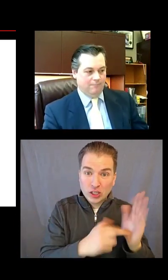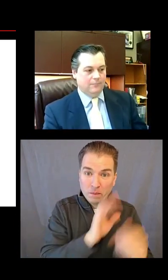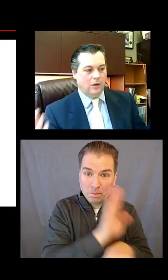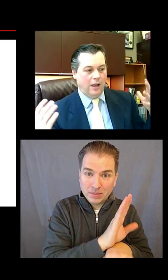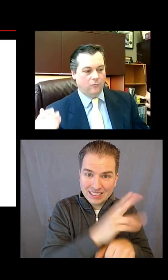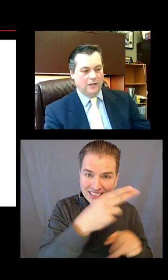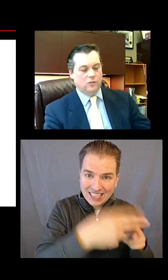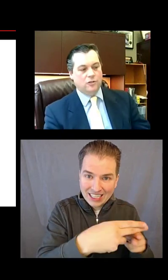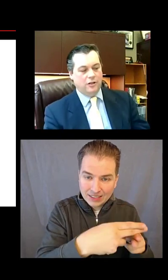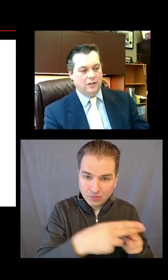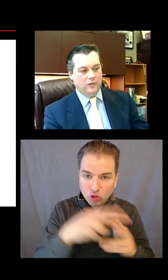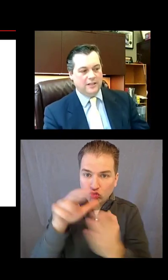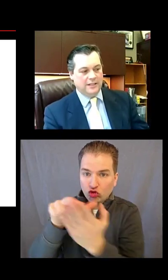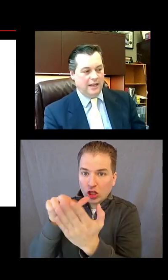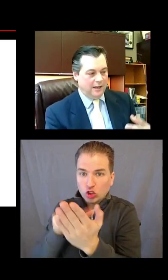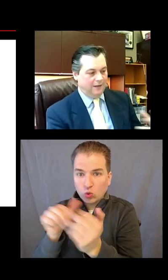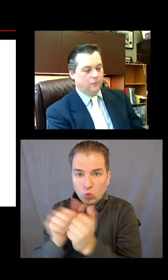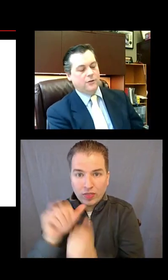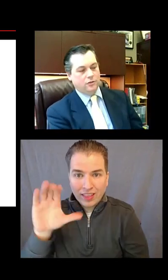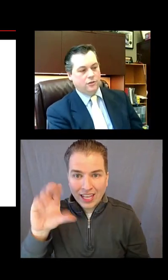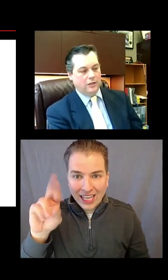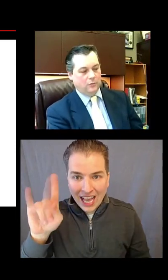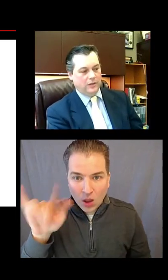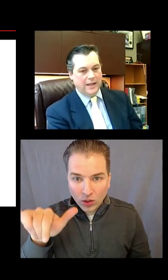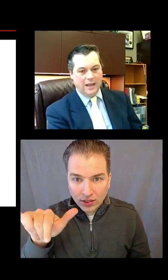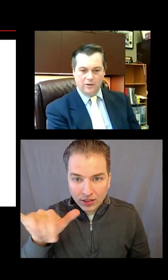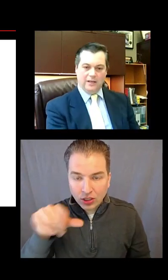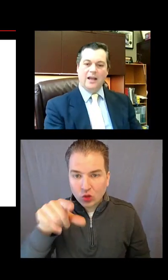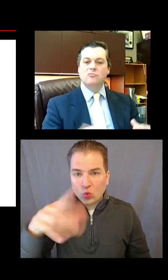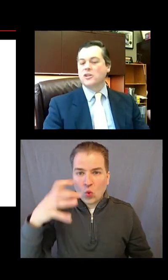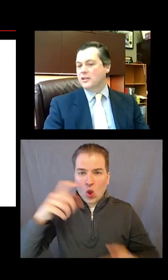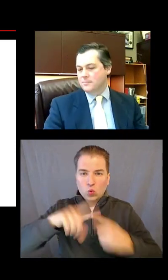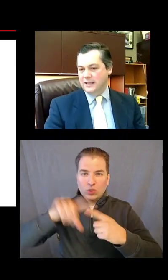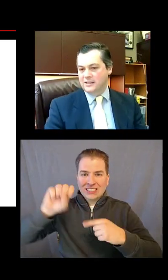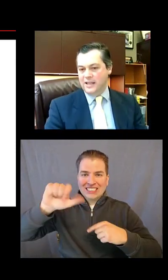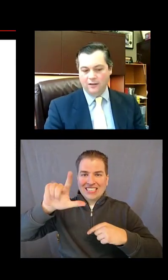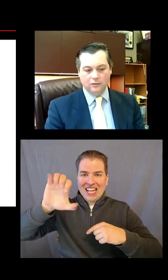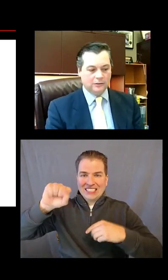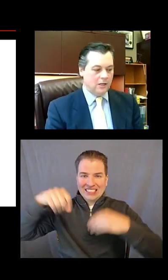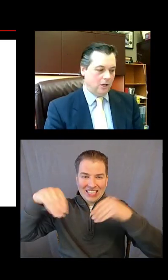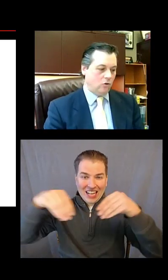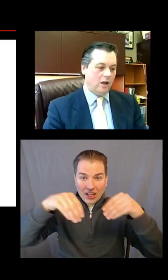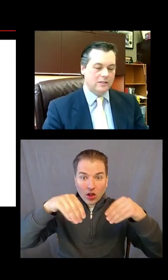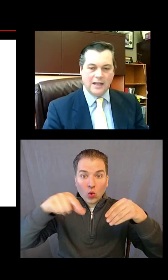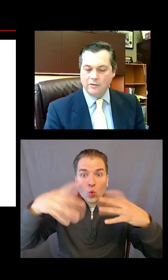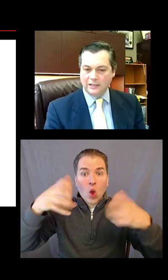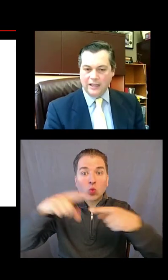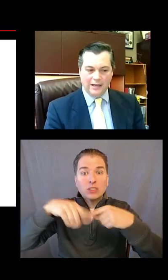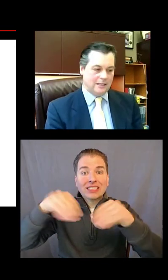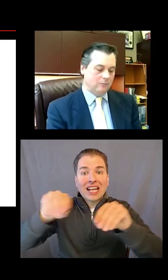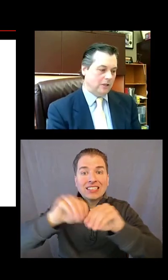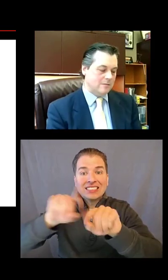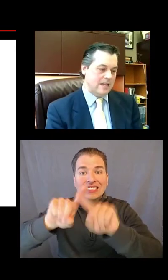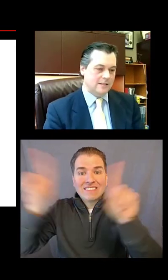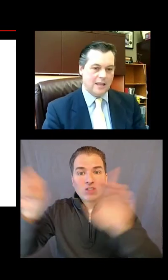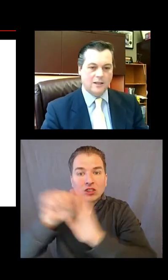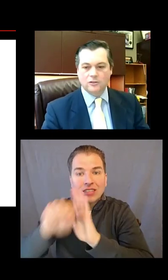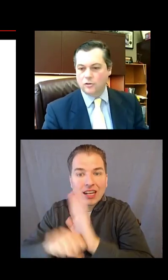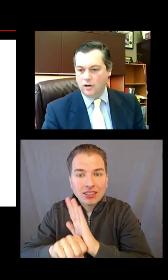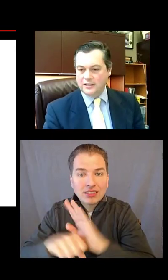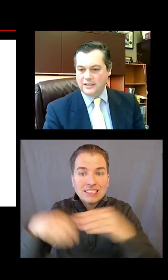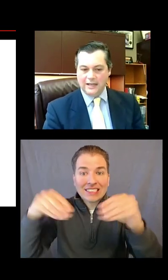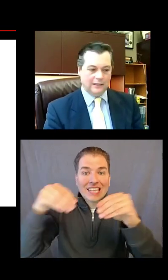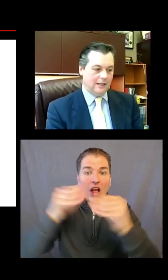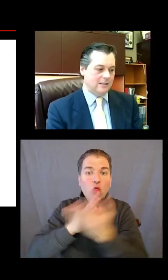business name, I've registered it with the state, I've registered it with the county. I'm looking to make sales across county lines. I'm looking to make